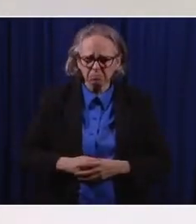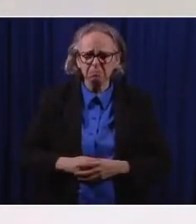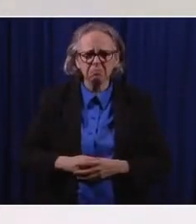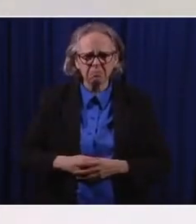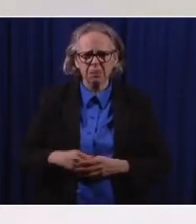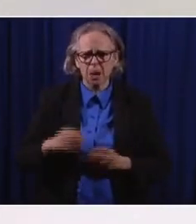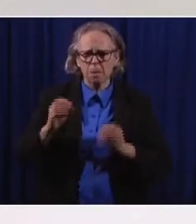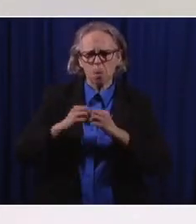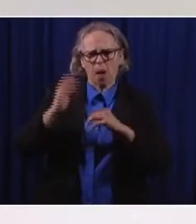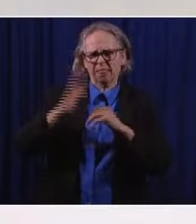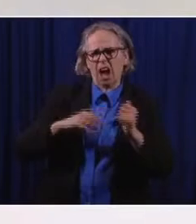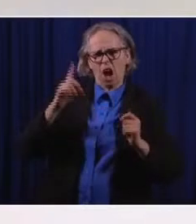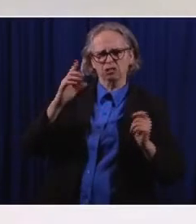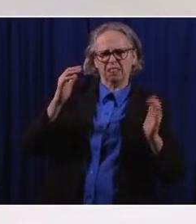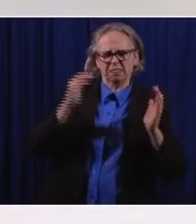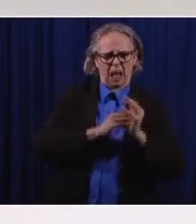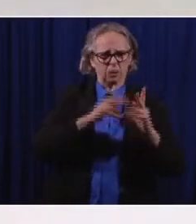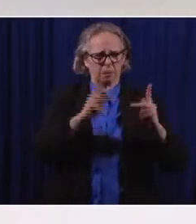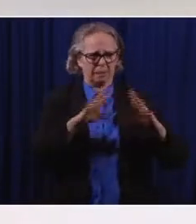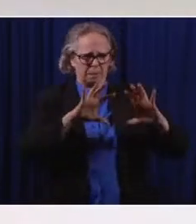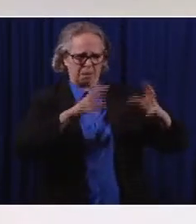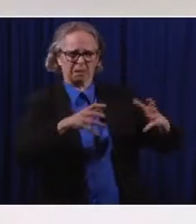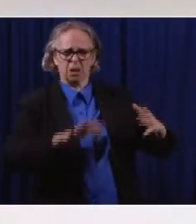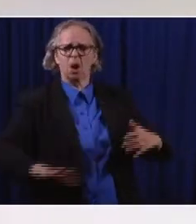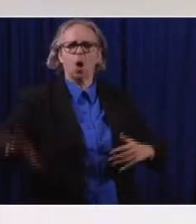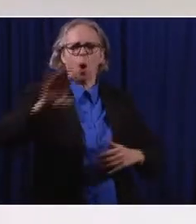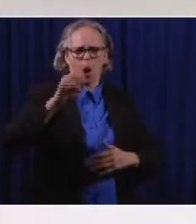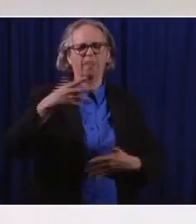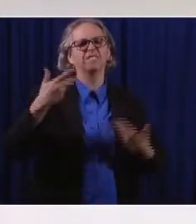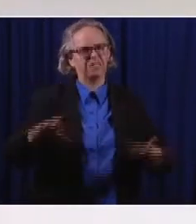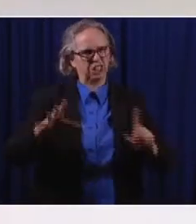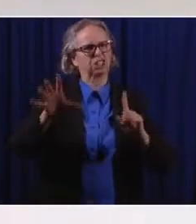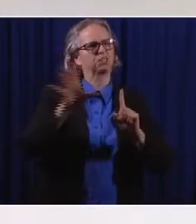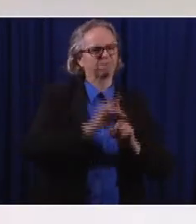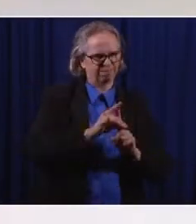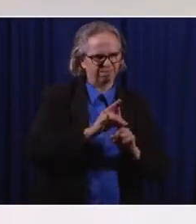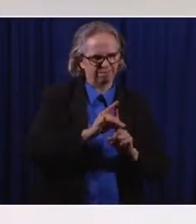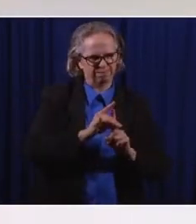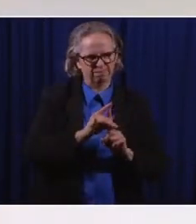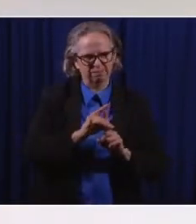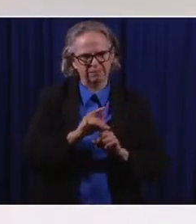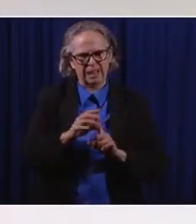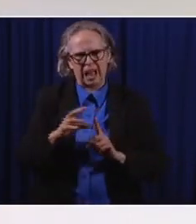COVID and millions of Ohioans remain susceptible to COVID. So the same